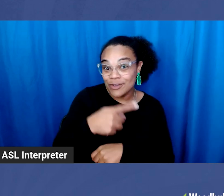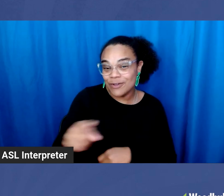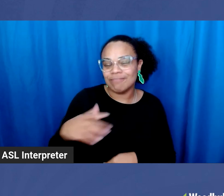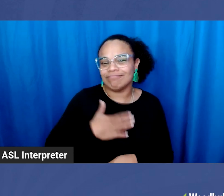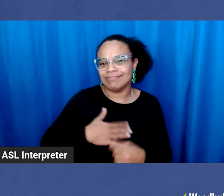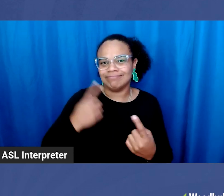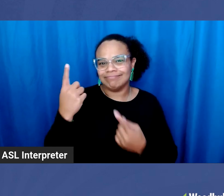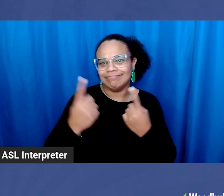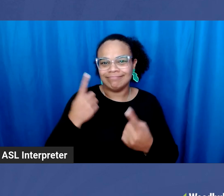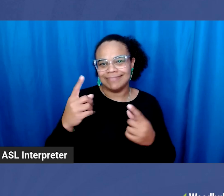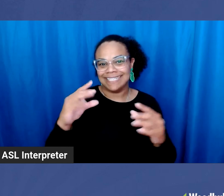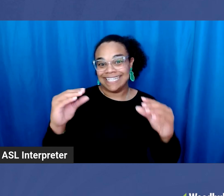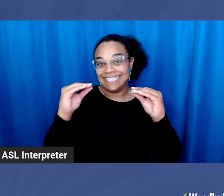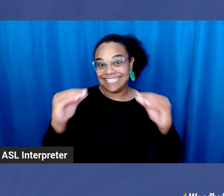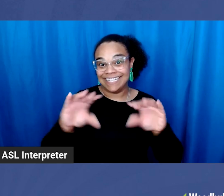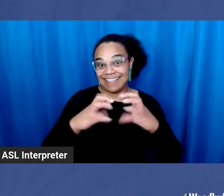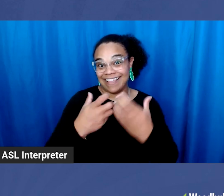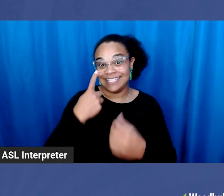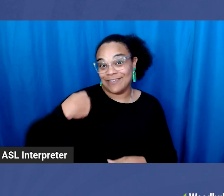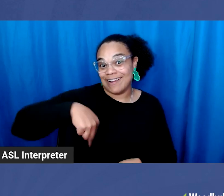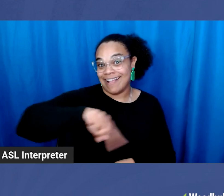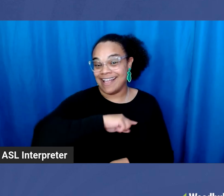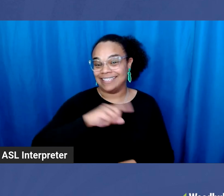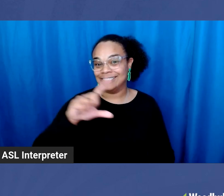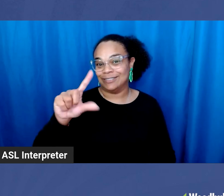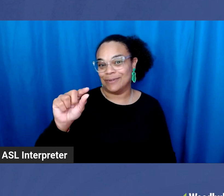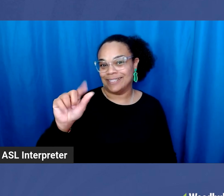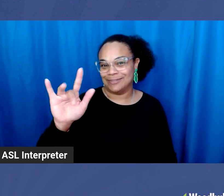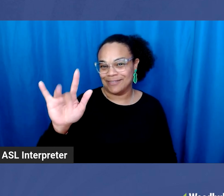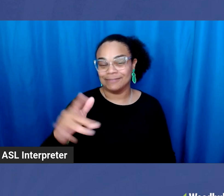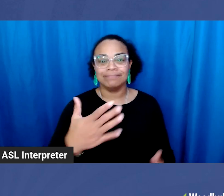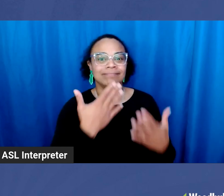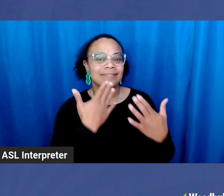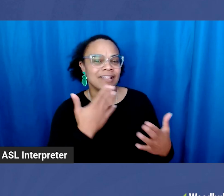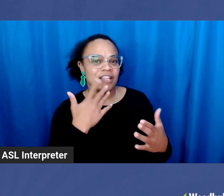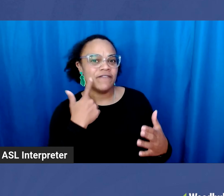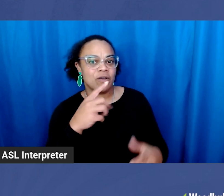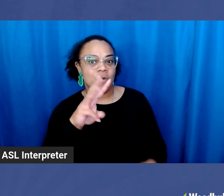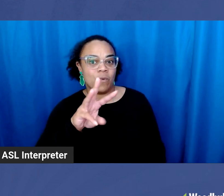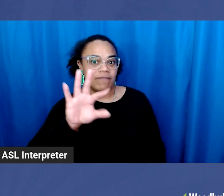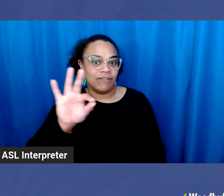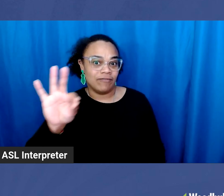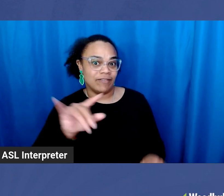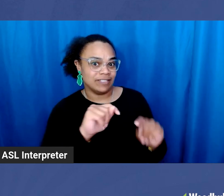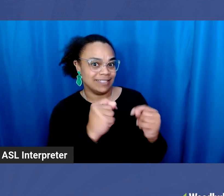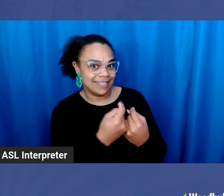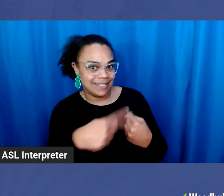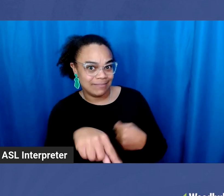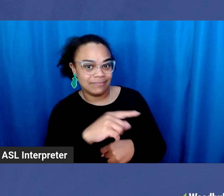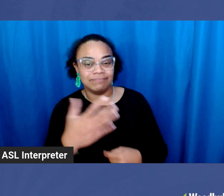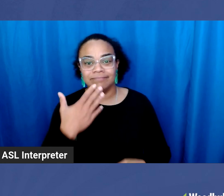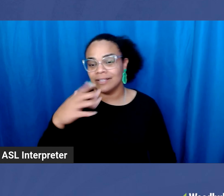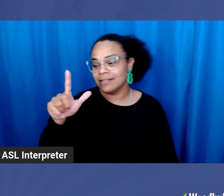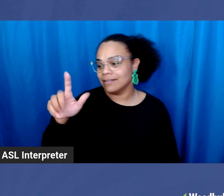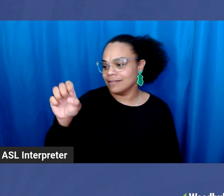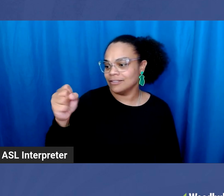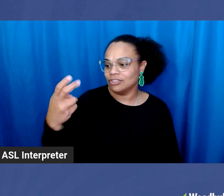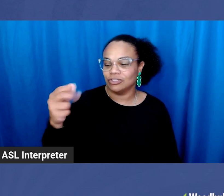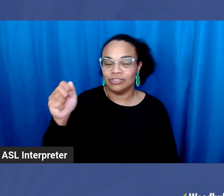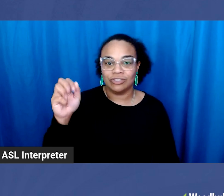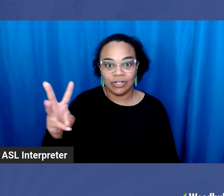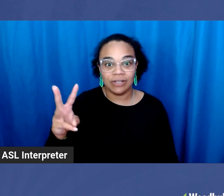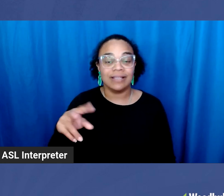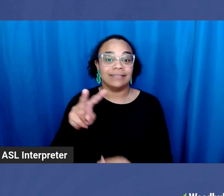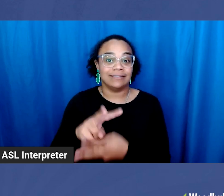2025. Also, a huge thank you to the iconic teams at the Woodhull Freedom Foundation and the LaShaw Sexual Health and Wellness